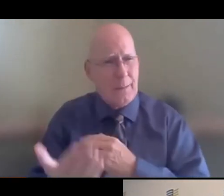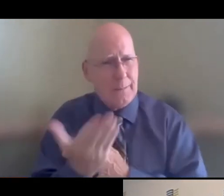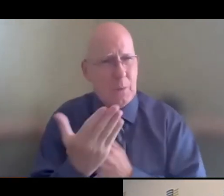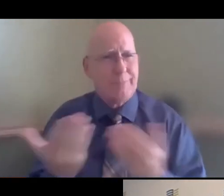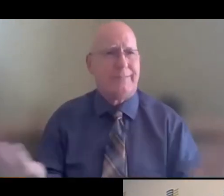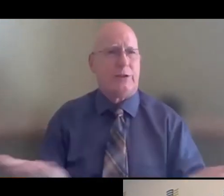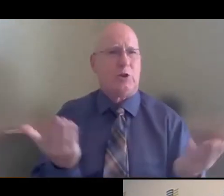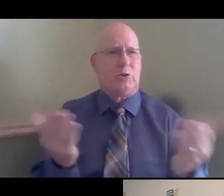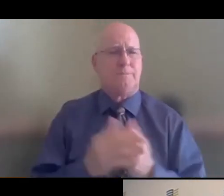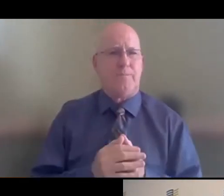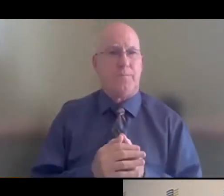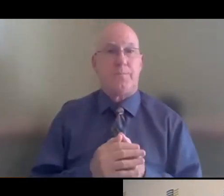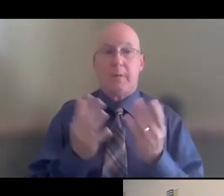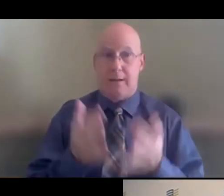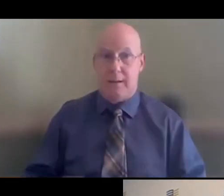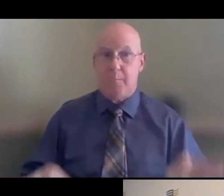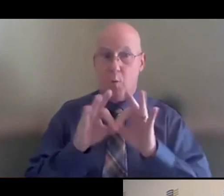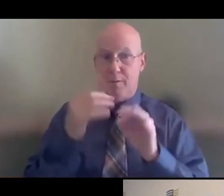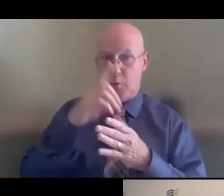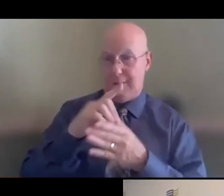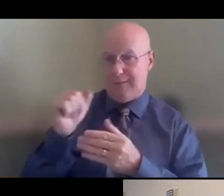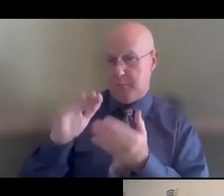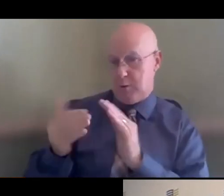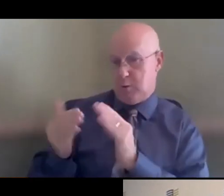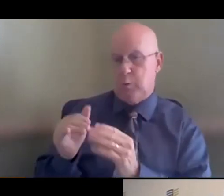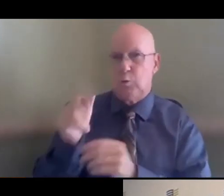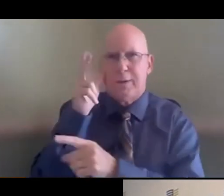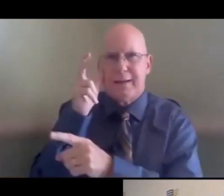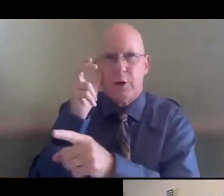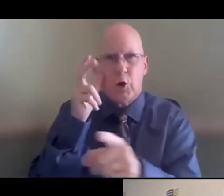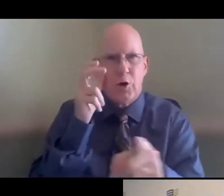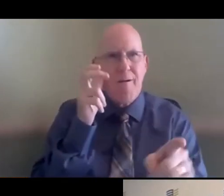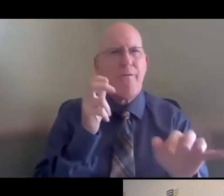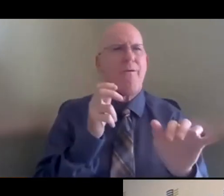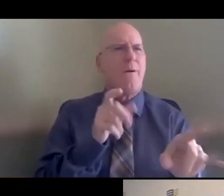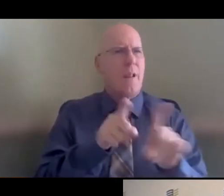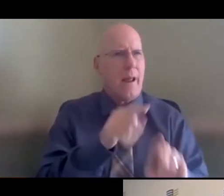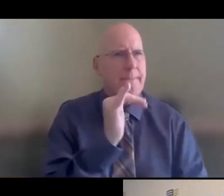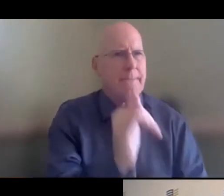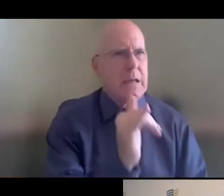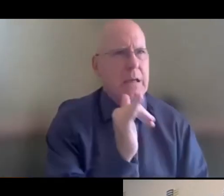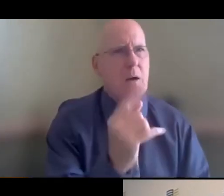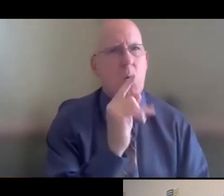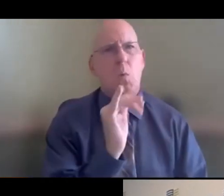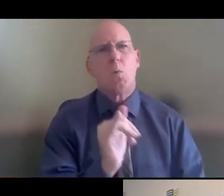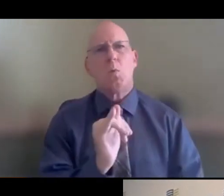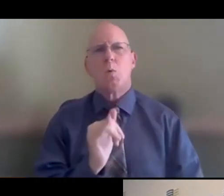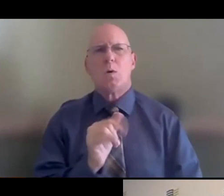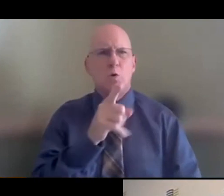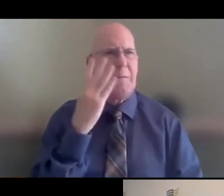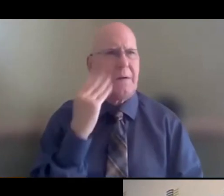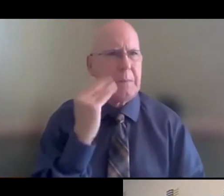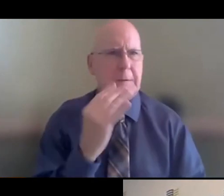so important for the disability community to hear from parents themselves, individuals who have walked the walk